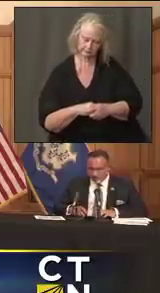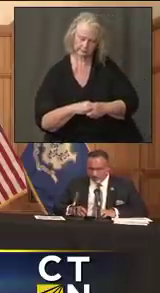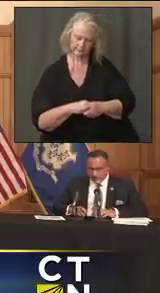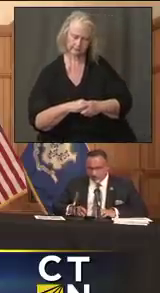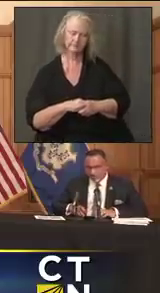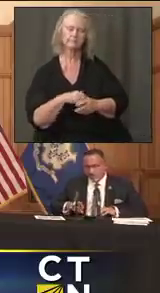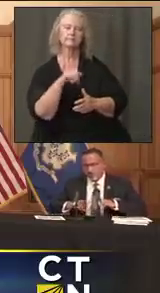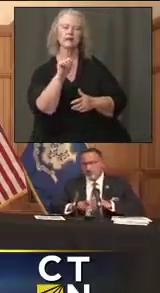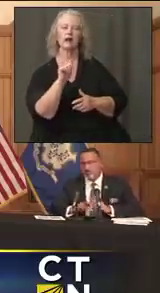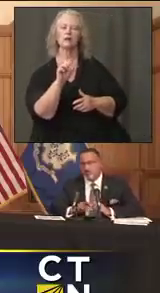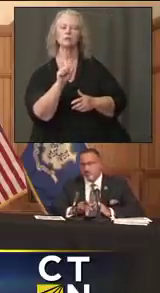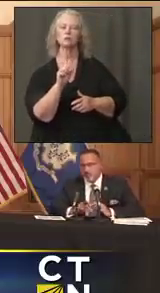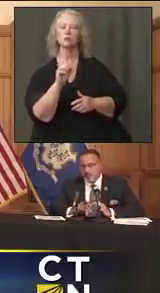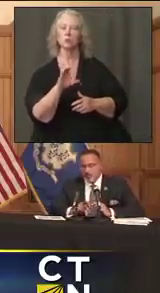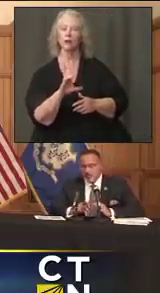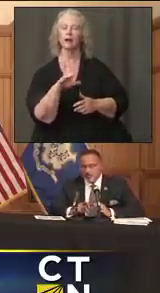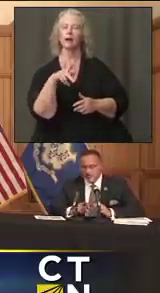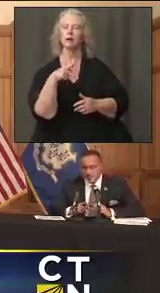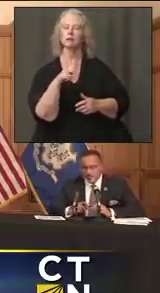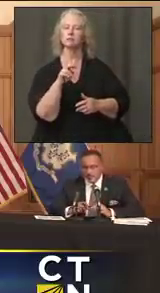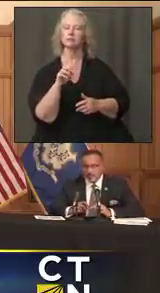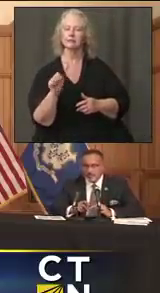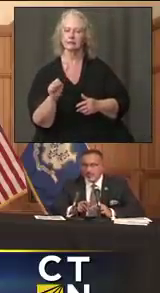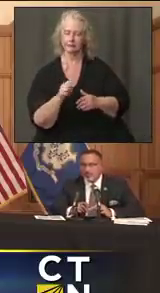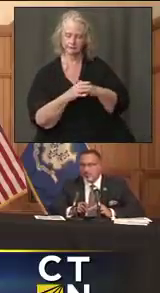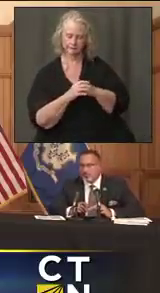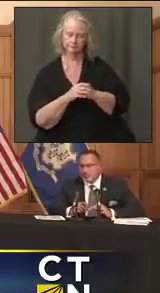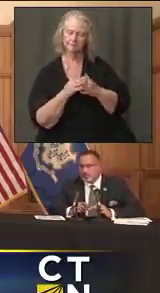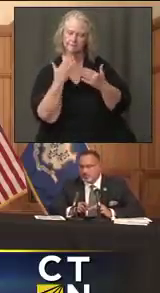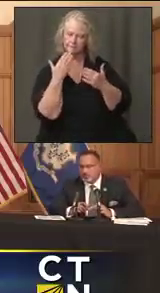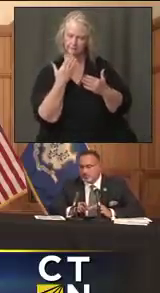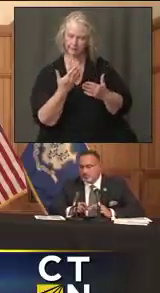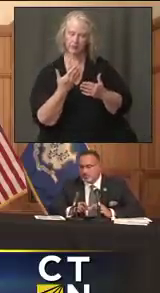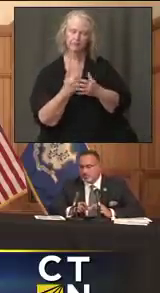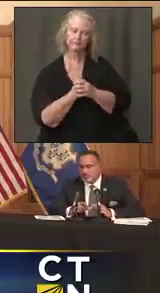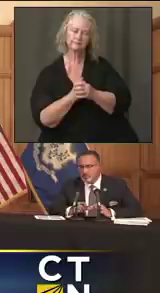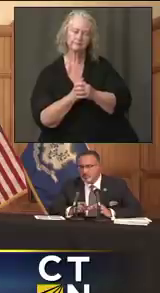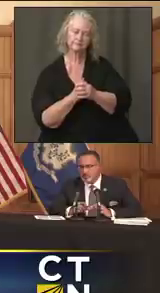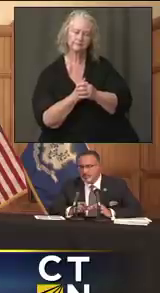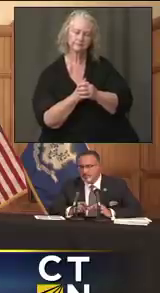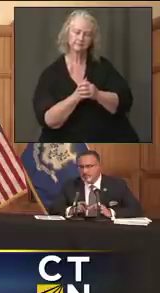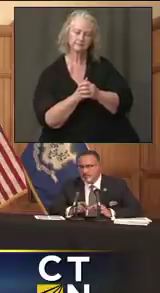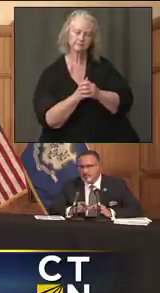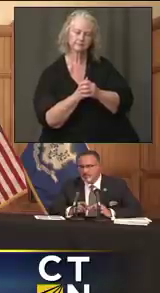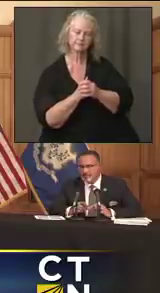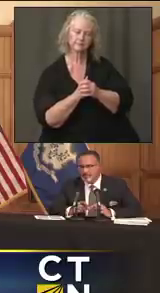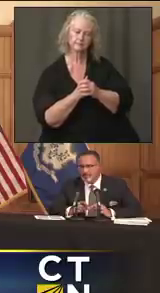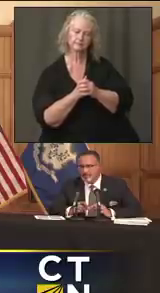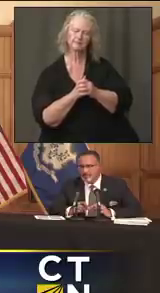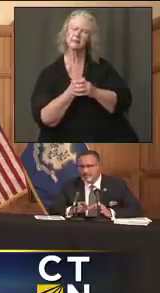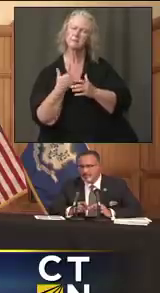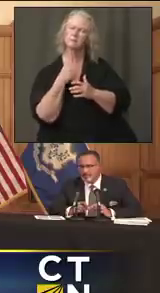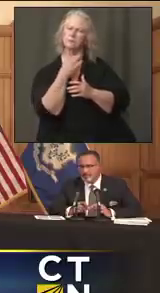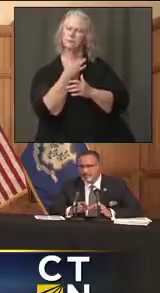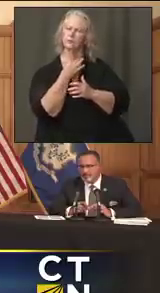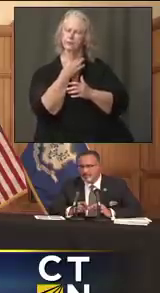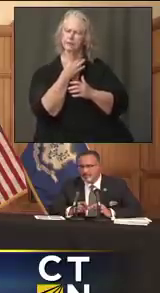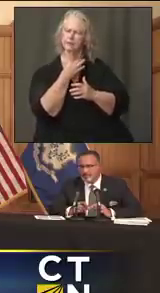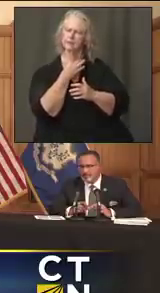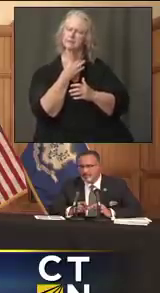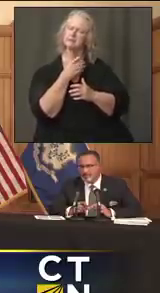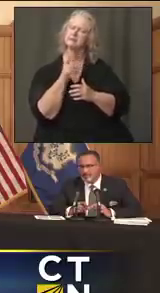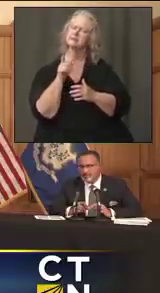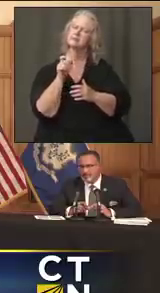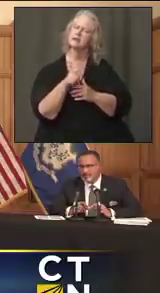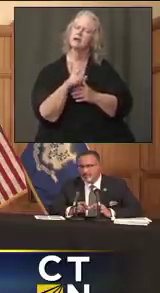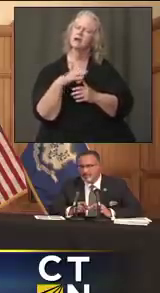The Associated Press. Thank you, Max. Good afternoon. I was curious, Commissioner,